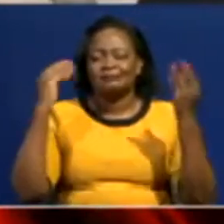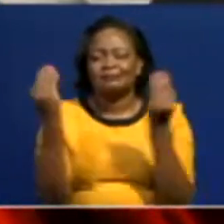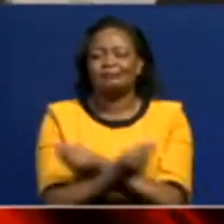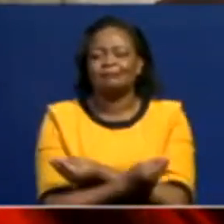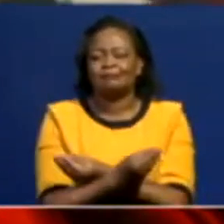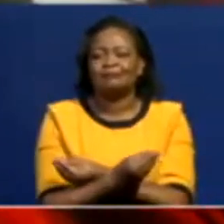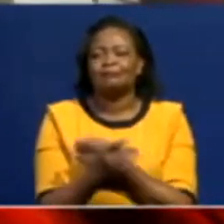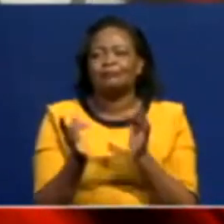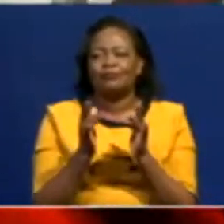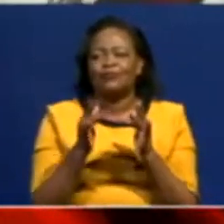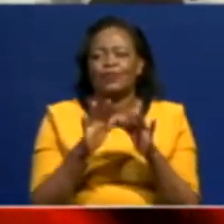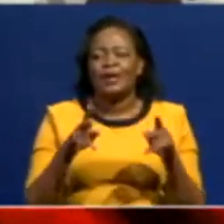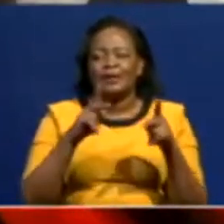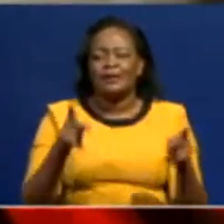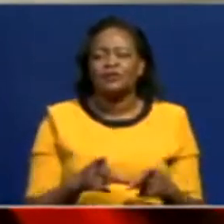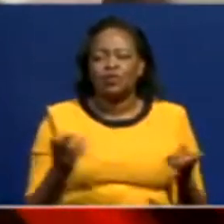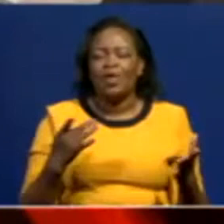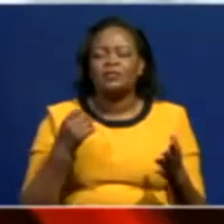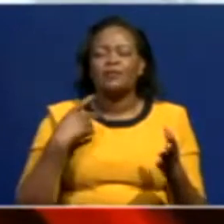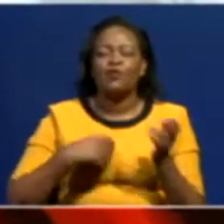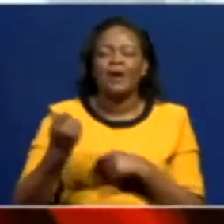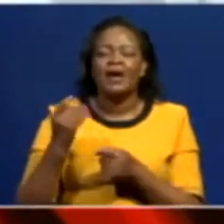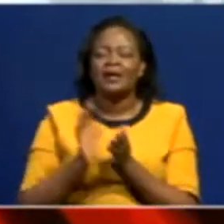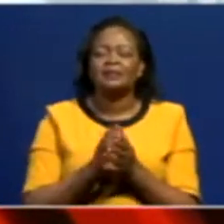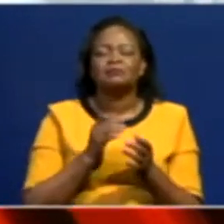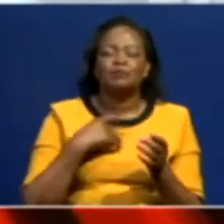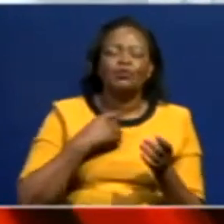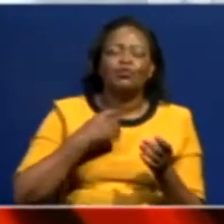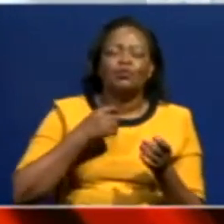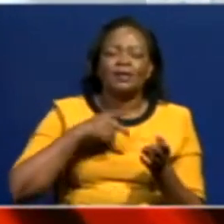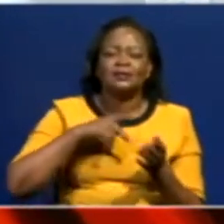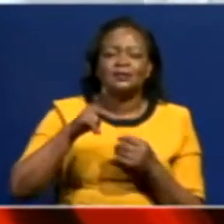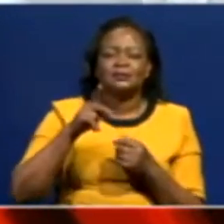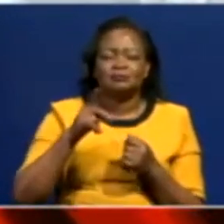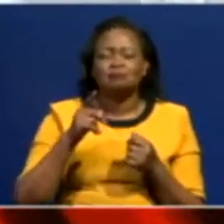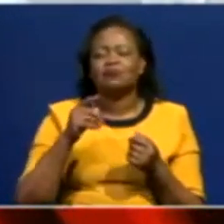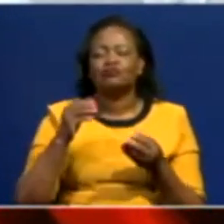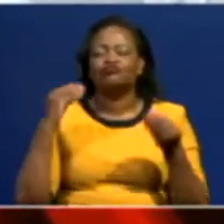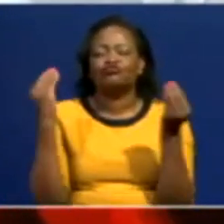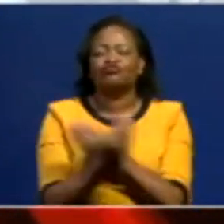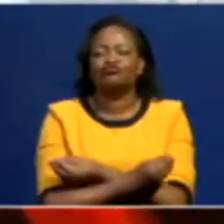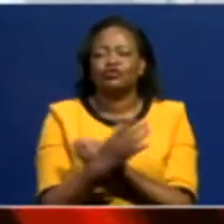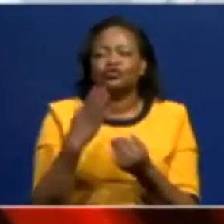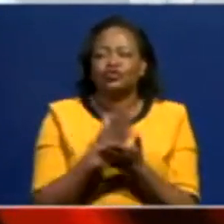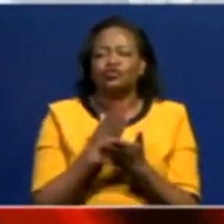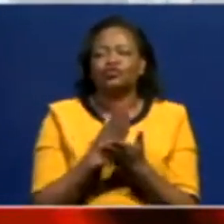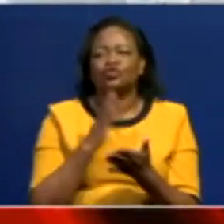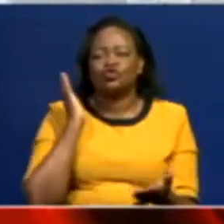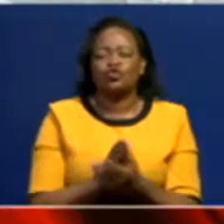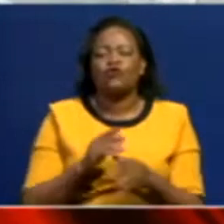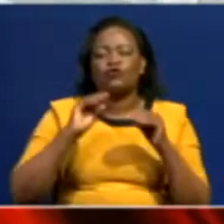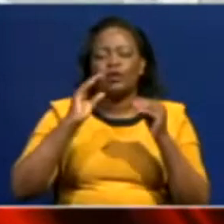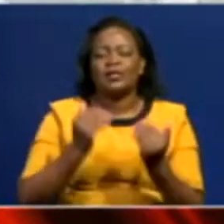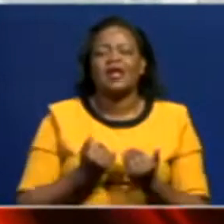be an online marketplace where the buyers and sellers can trade in commodities with an assurance of quality,